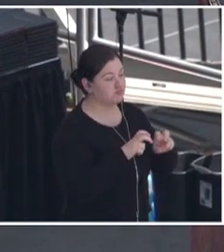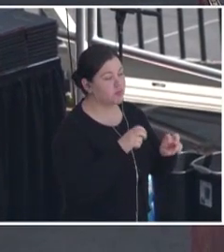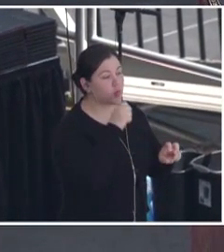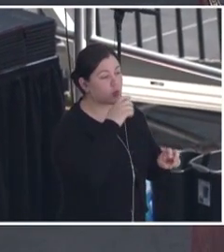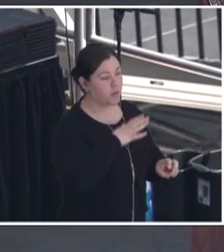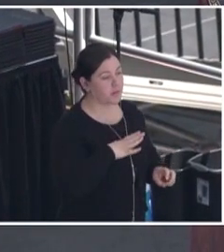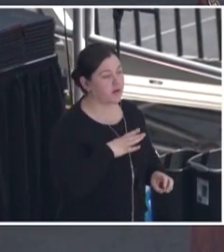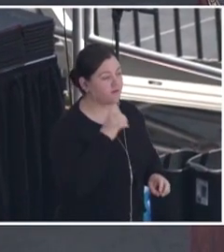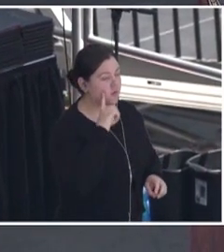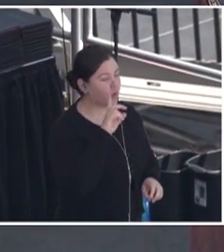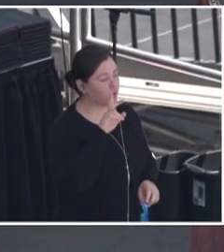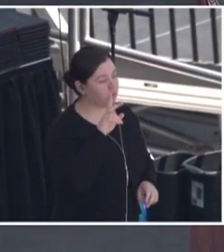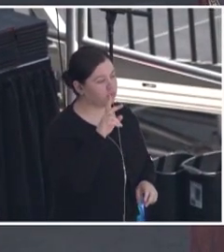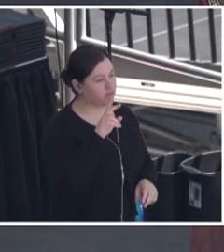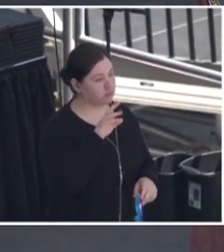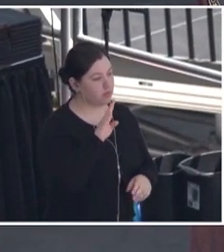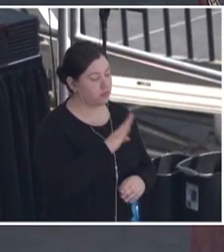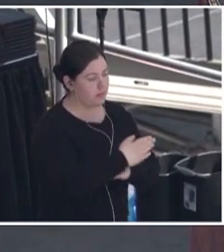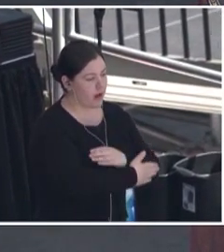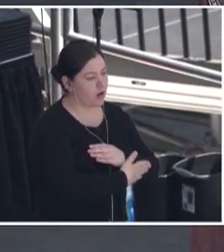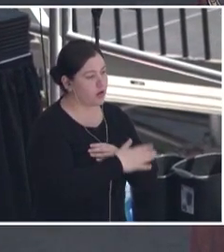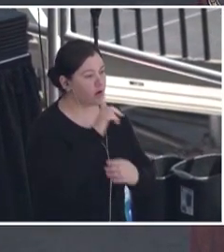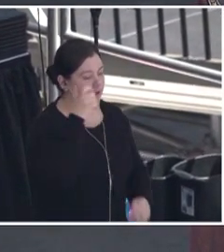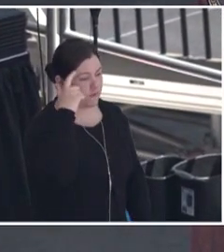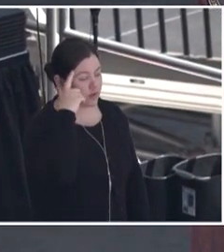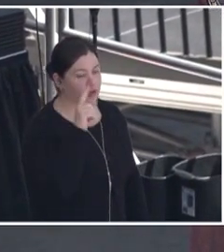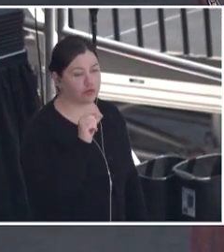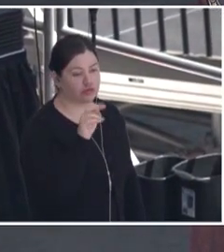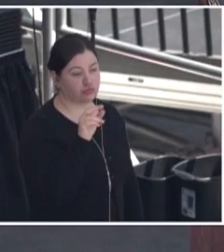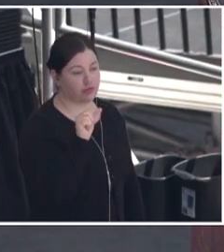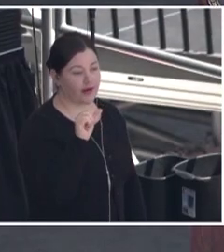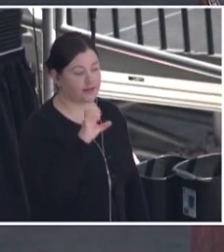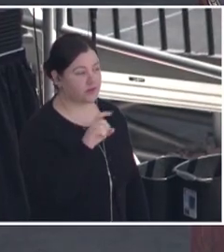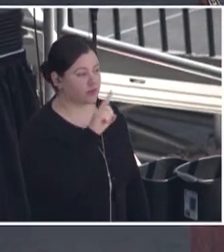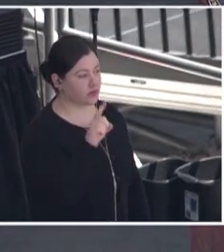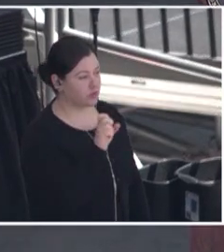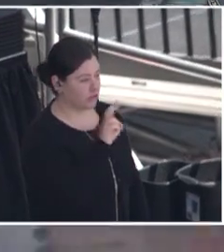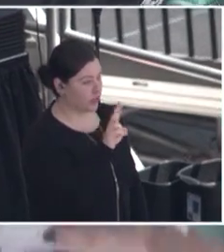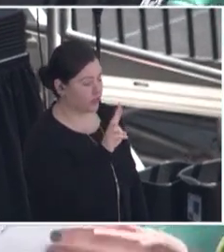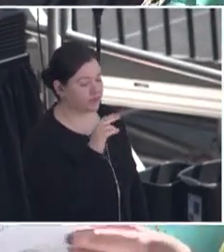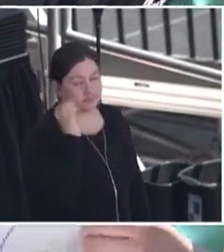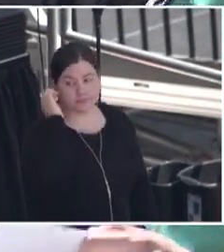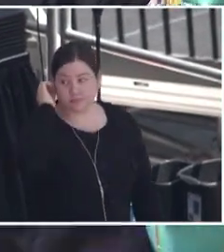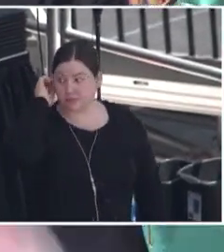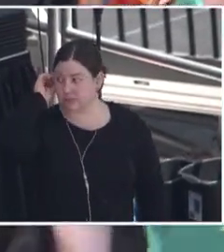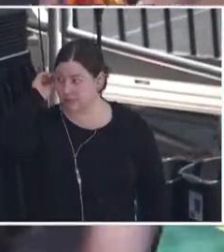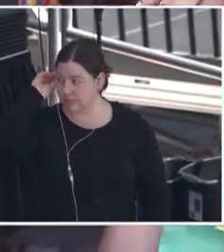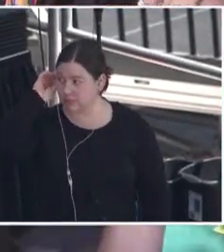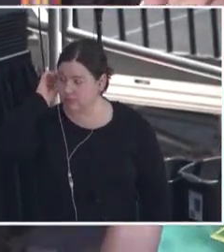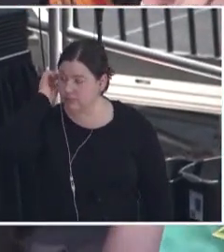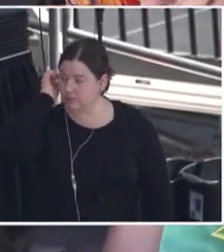of Chosen Freeholders, Tracy Zuhr, to the lectern.